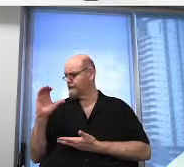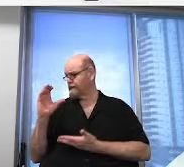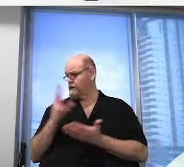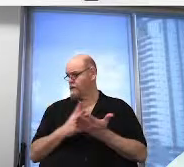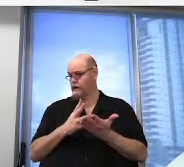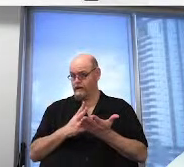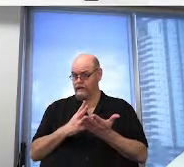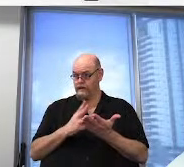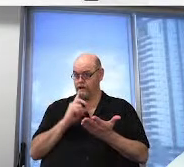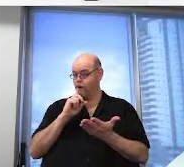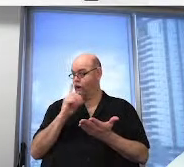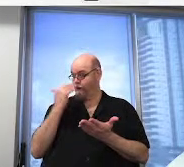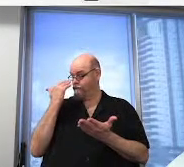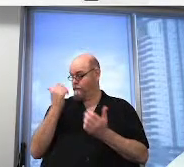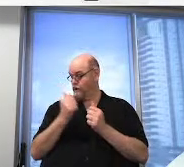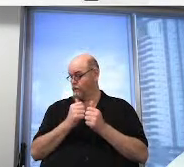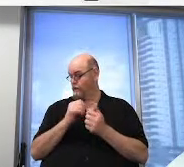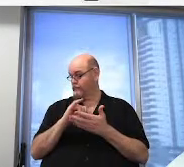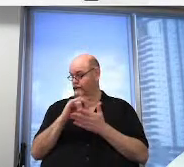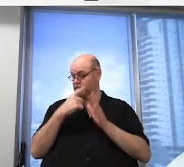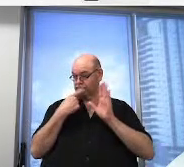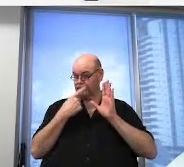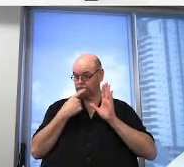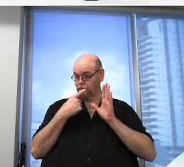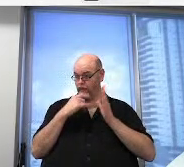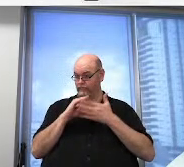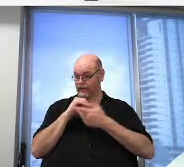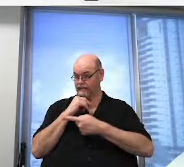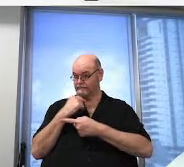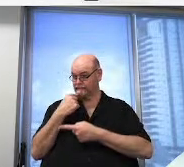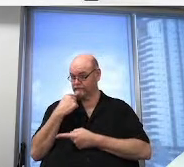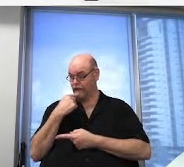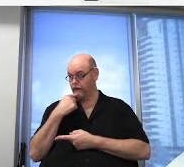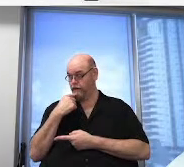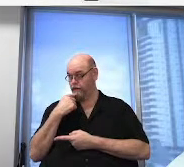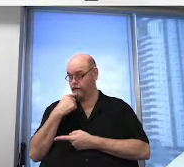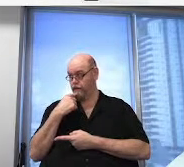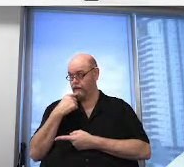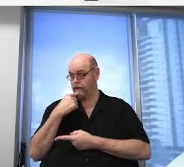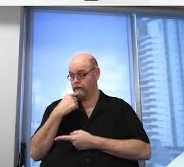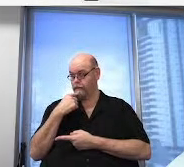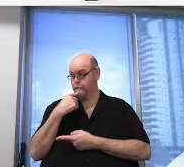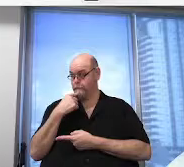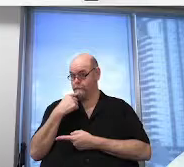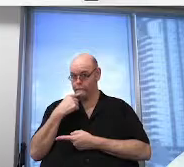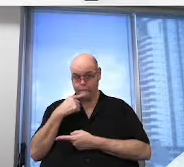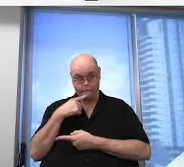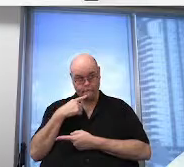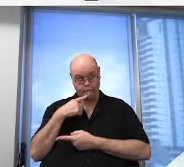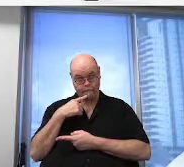ICSE witness? Okay. Are you familiar with his testimony where he asserted that,